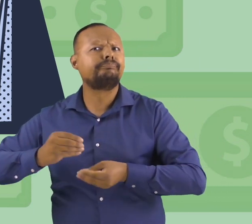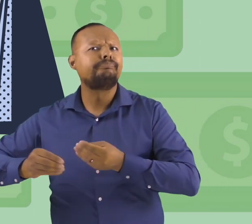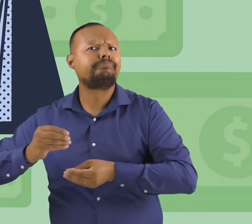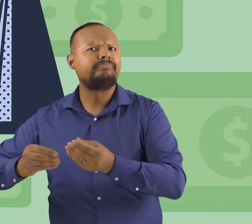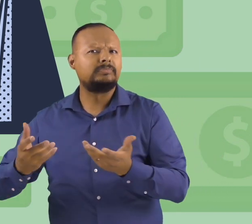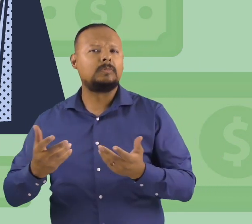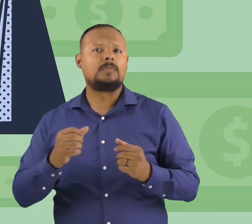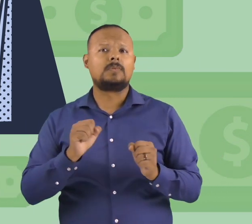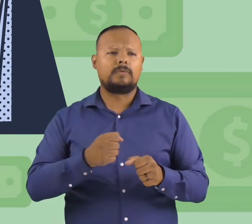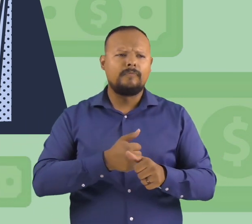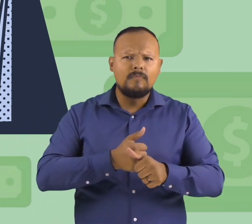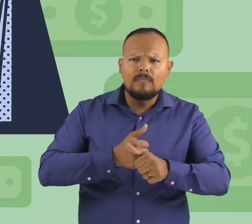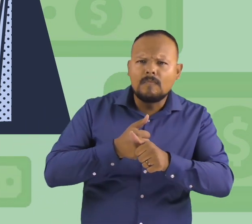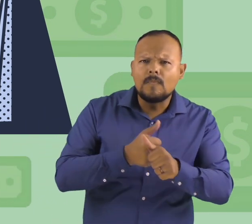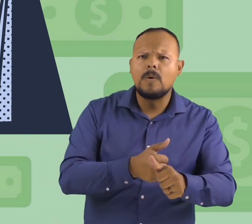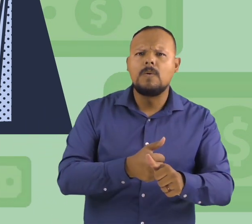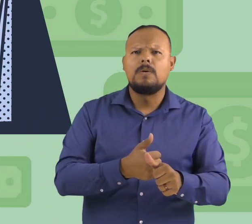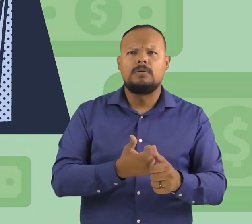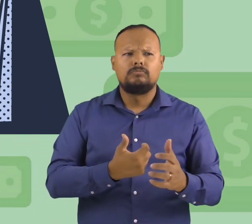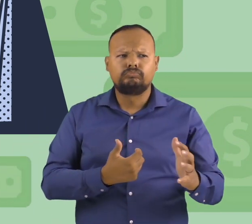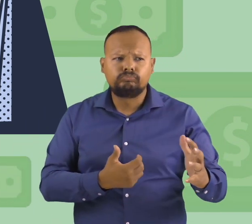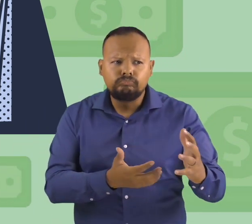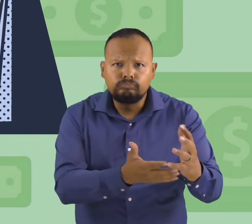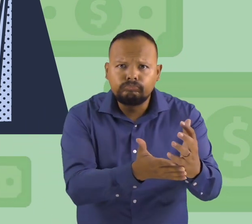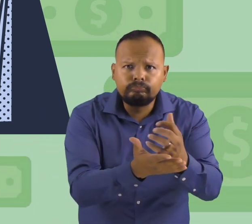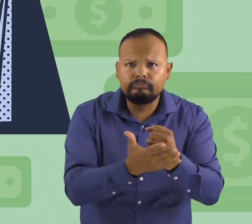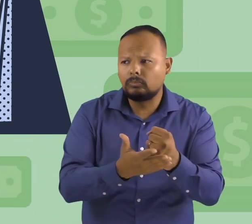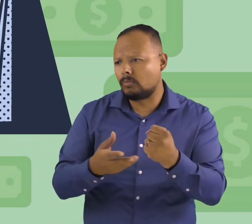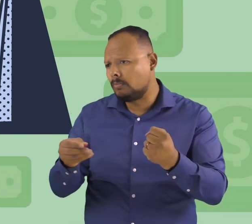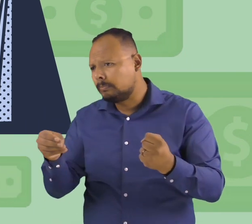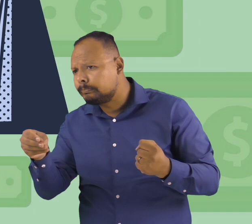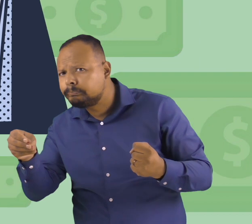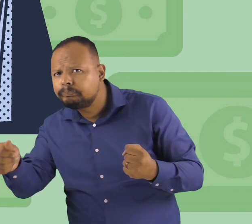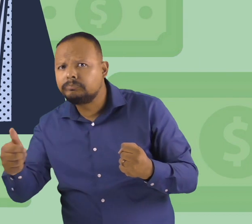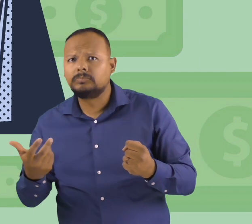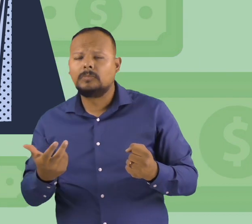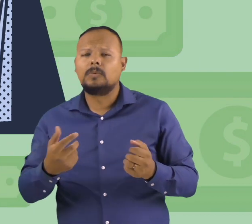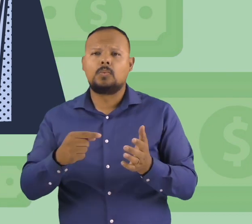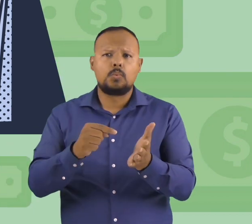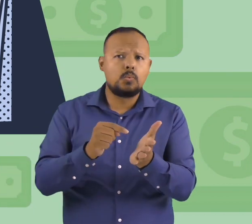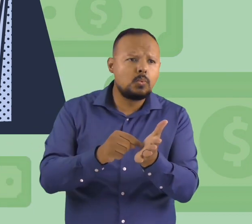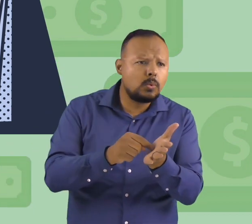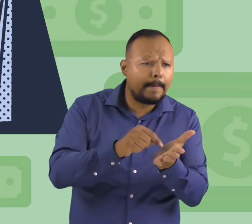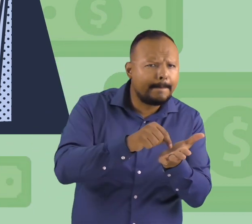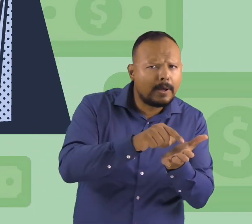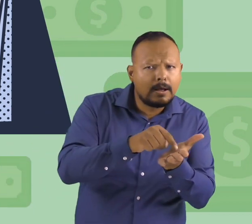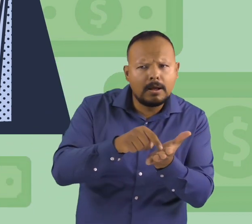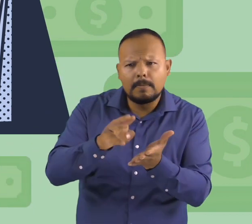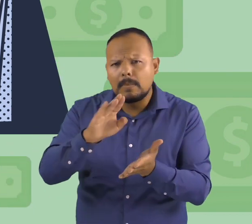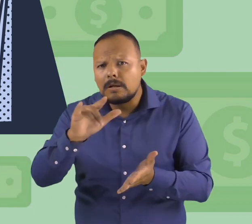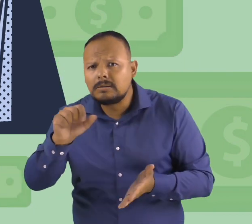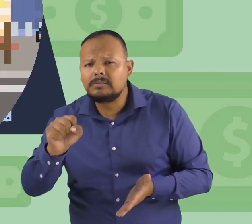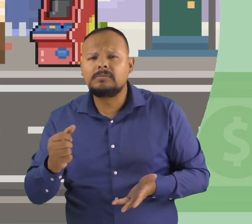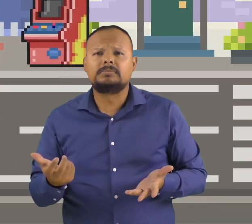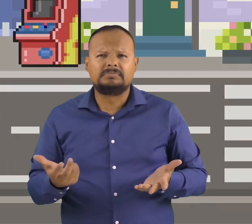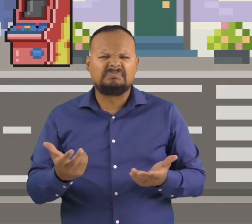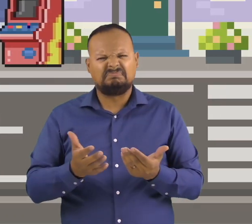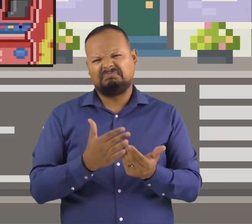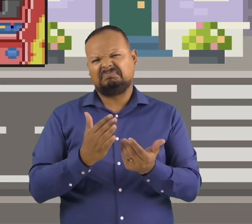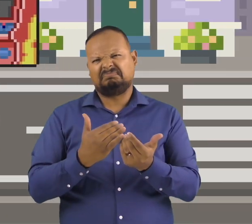and how much you can save, which makes paying bills and saving money easier.